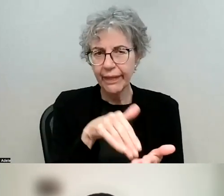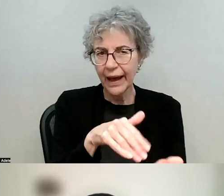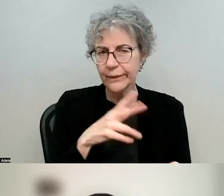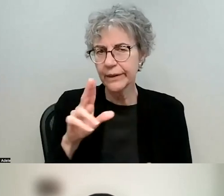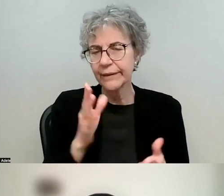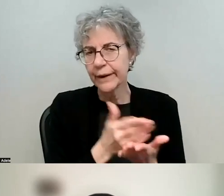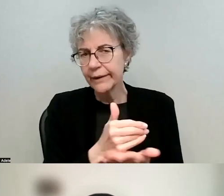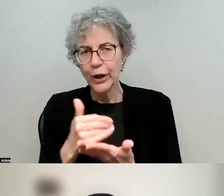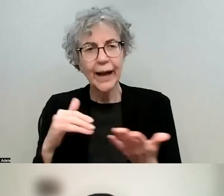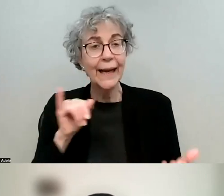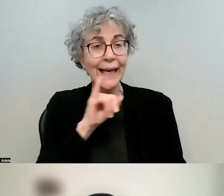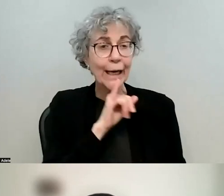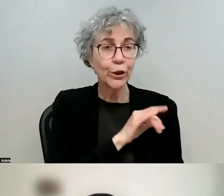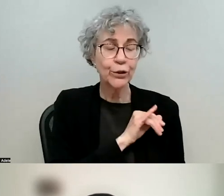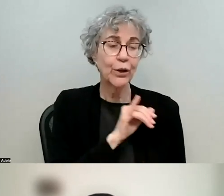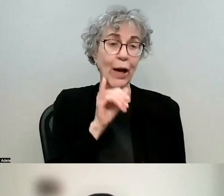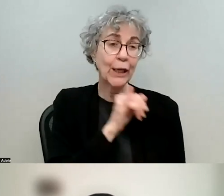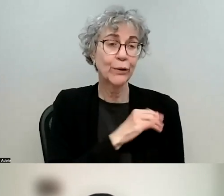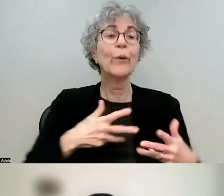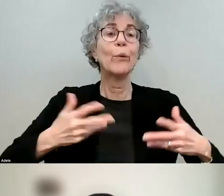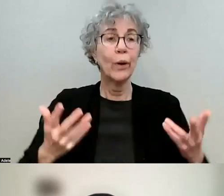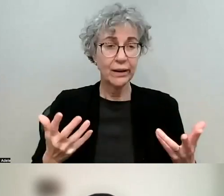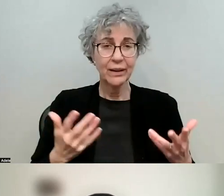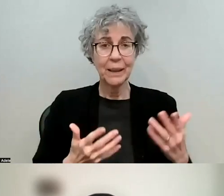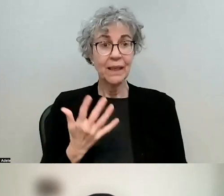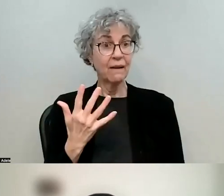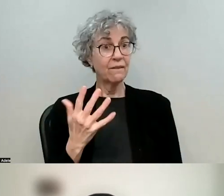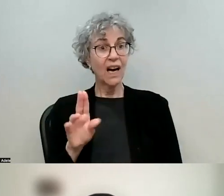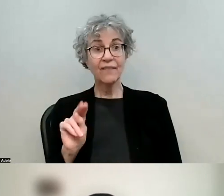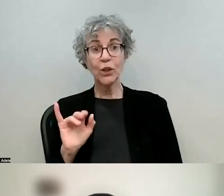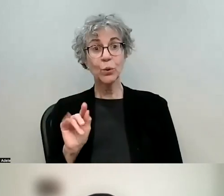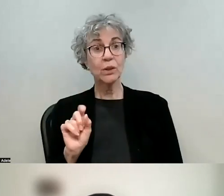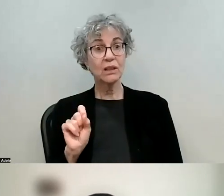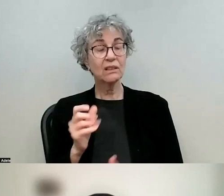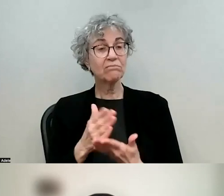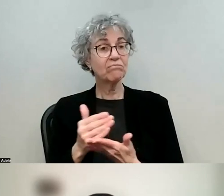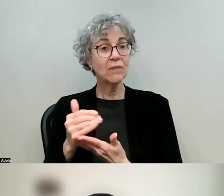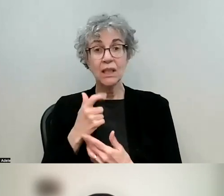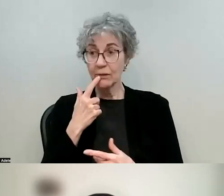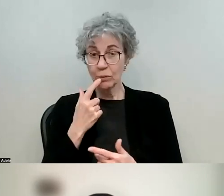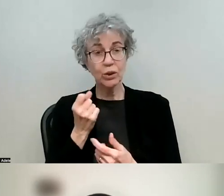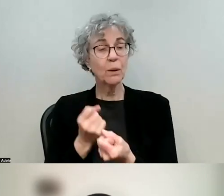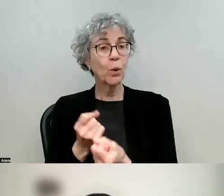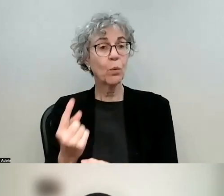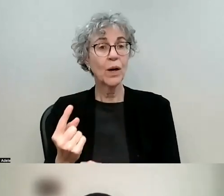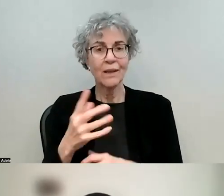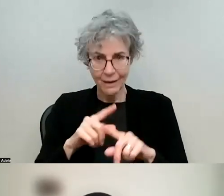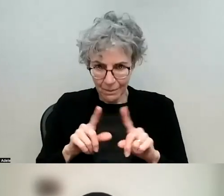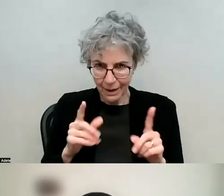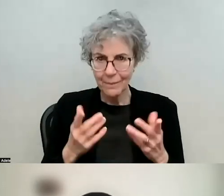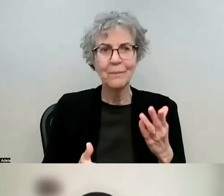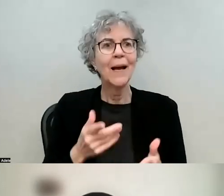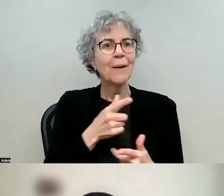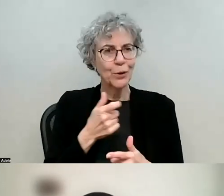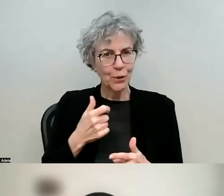about Ingersoll? It could be five units, one of which you're going to support someone in, but you might have a skin in that, the where you could